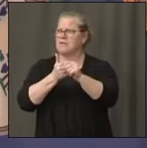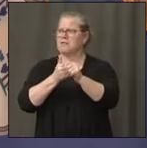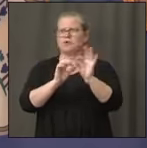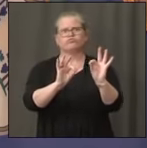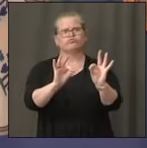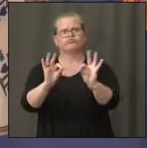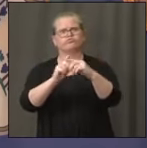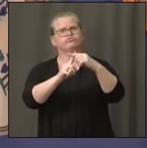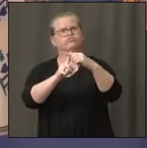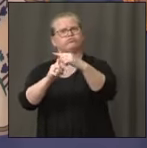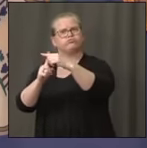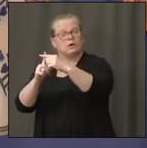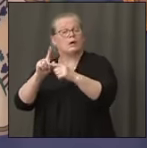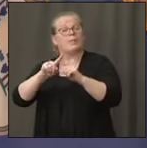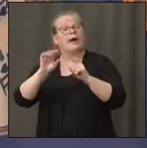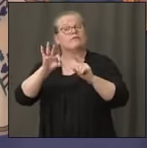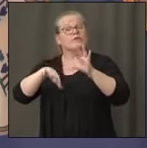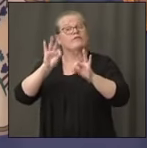Great.